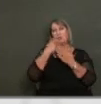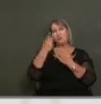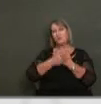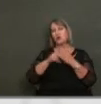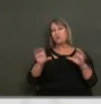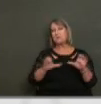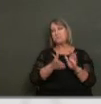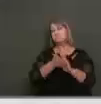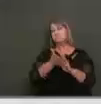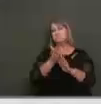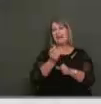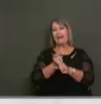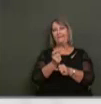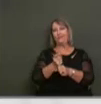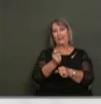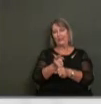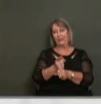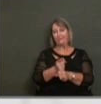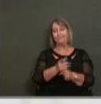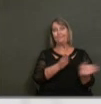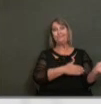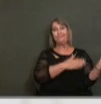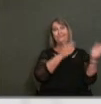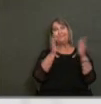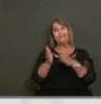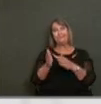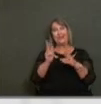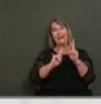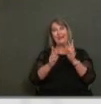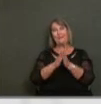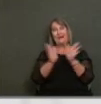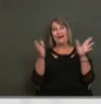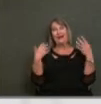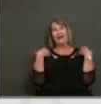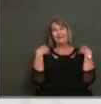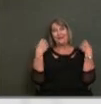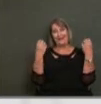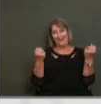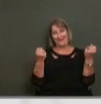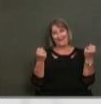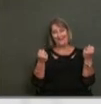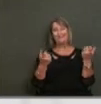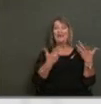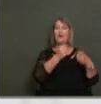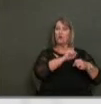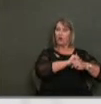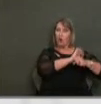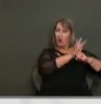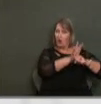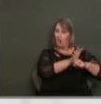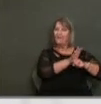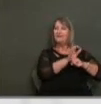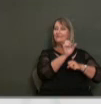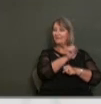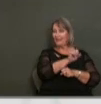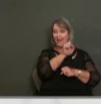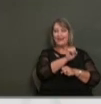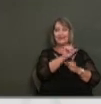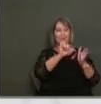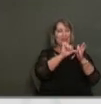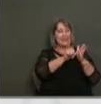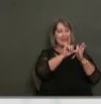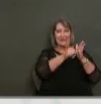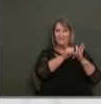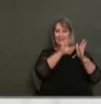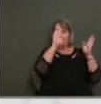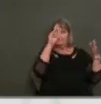So moving on to public health. Public health, as a result of COVID-19, there's an emphasis on the